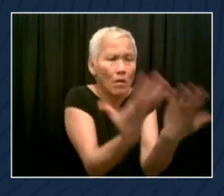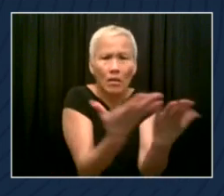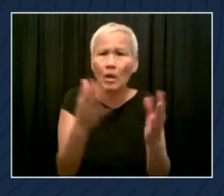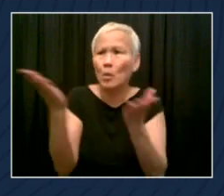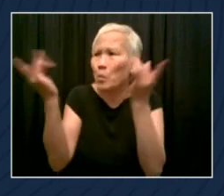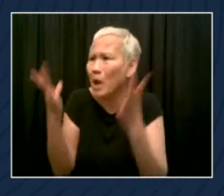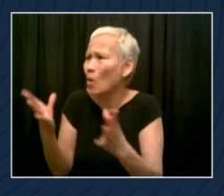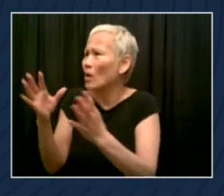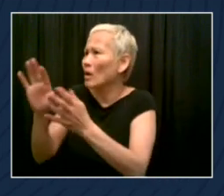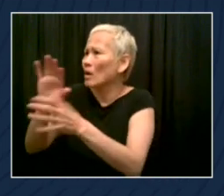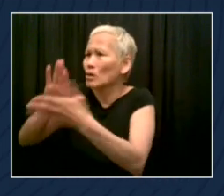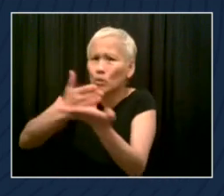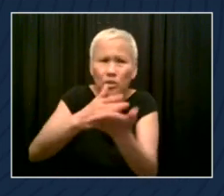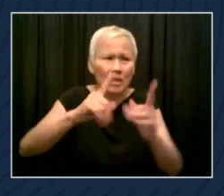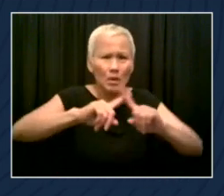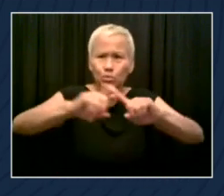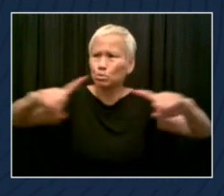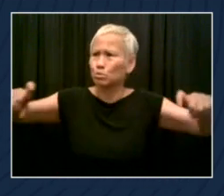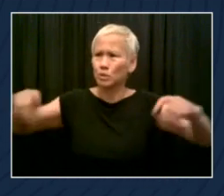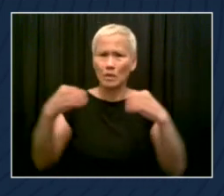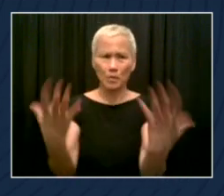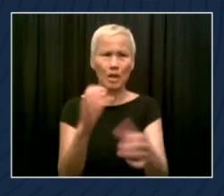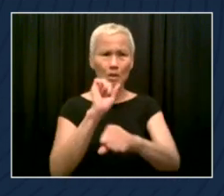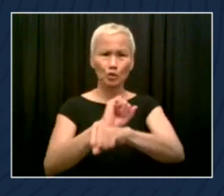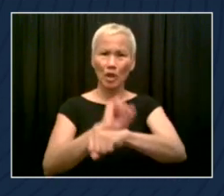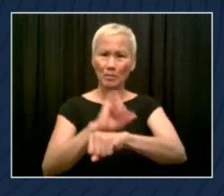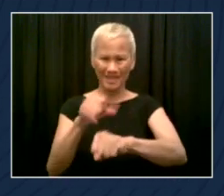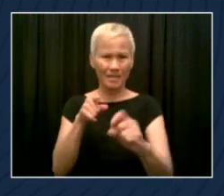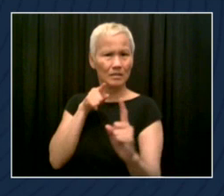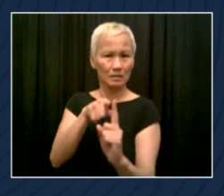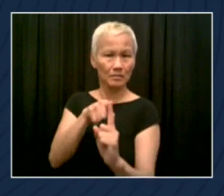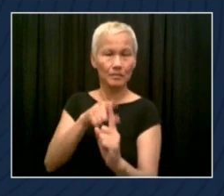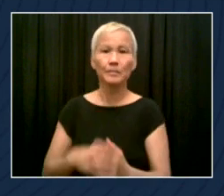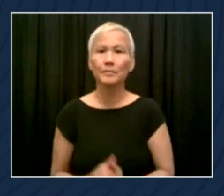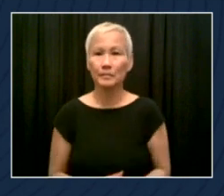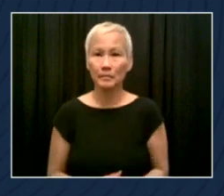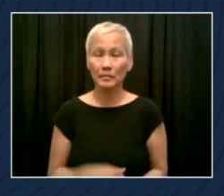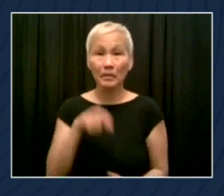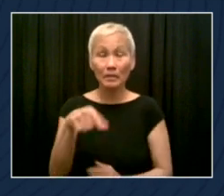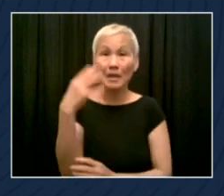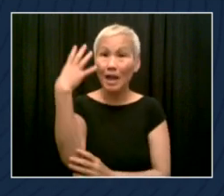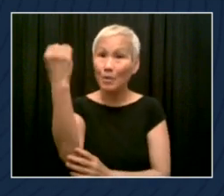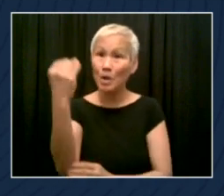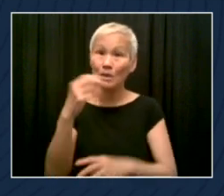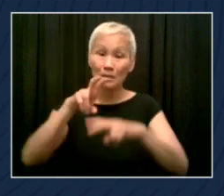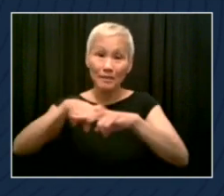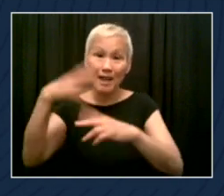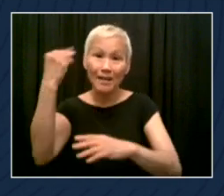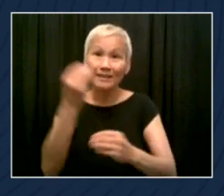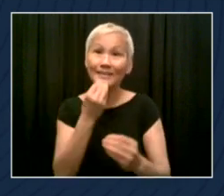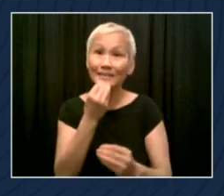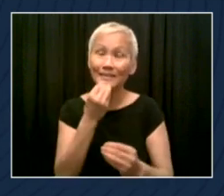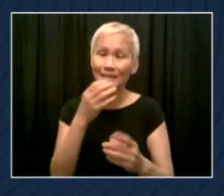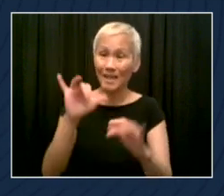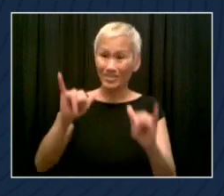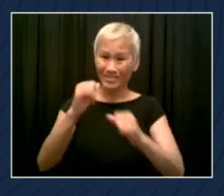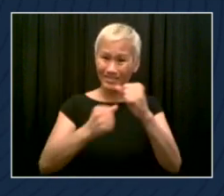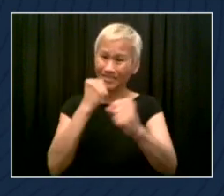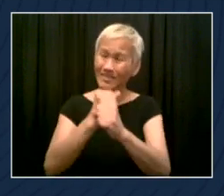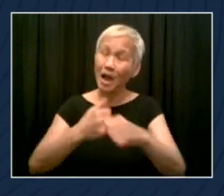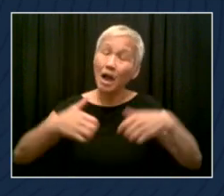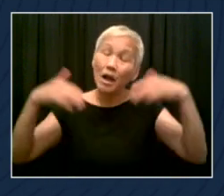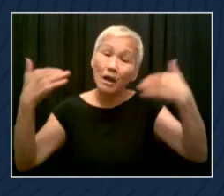try to make sure that we put outdoor dining in place, that we capped outdoor third-party delivery app